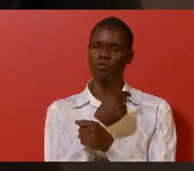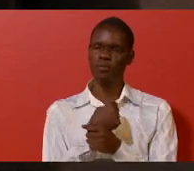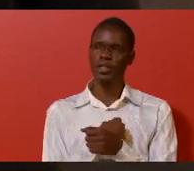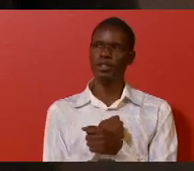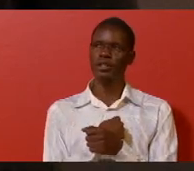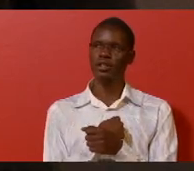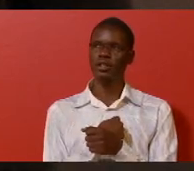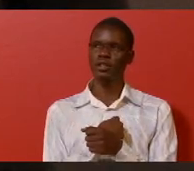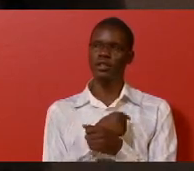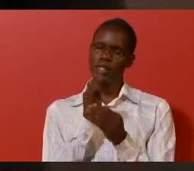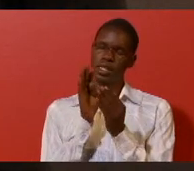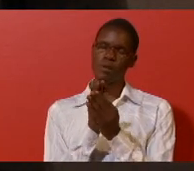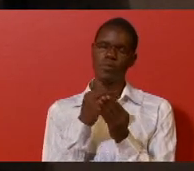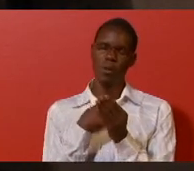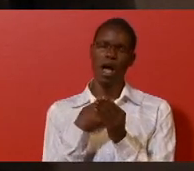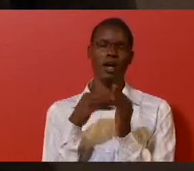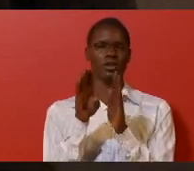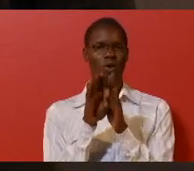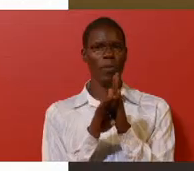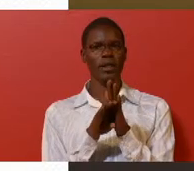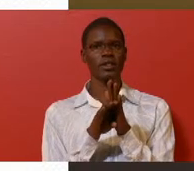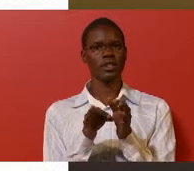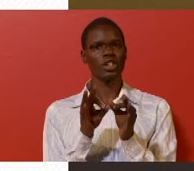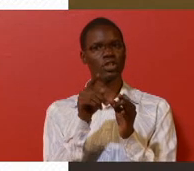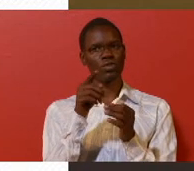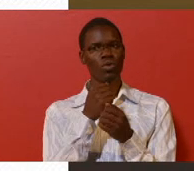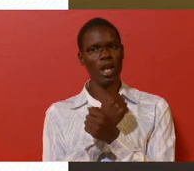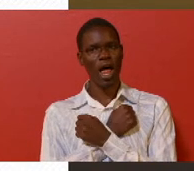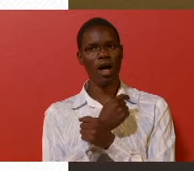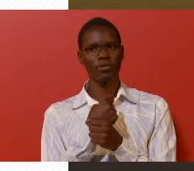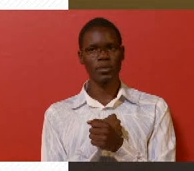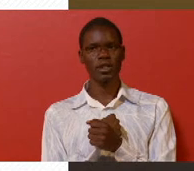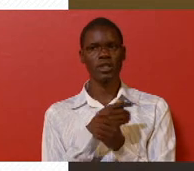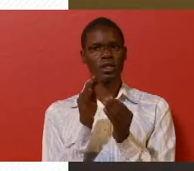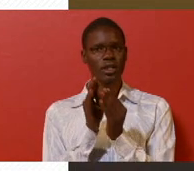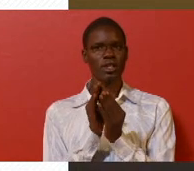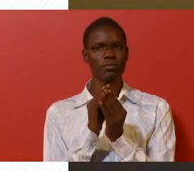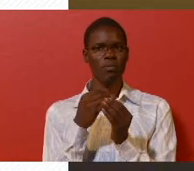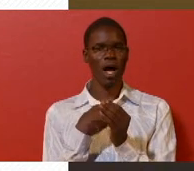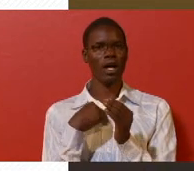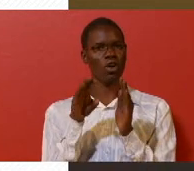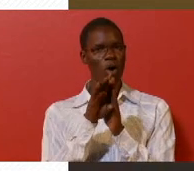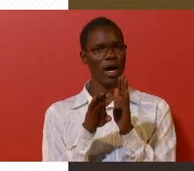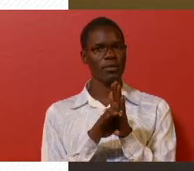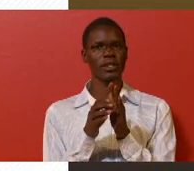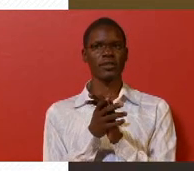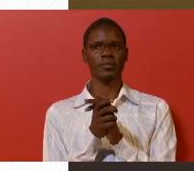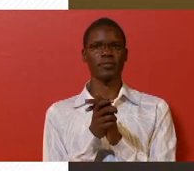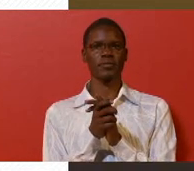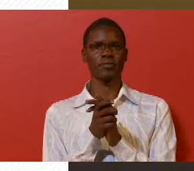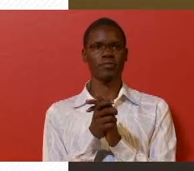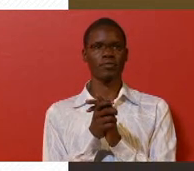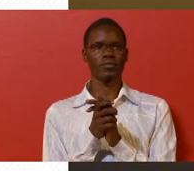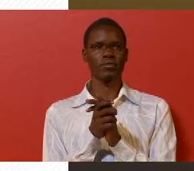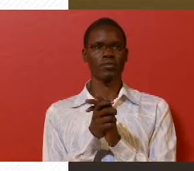If you love me, keep my commandments. Say it with me. If you love me, keep my commandments.